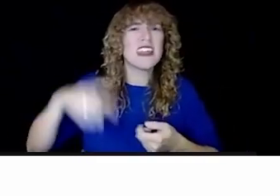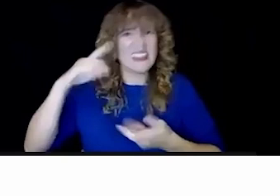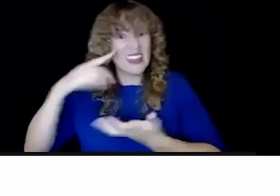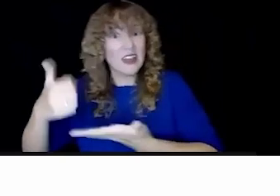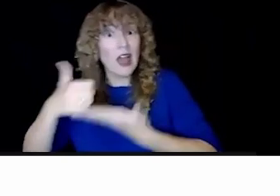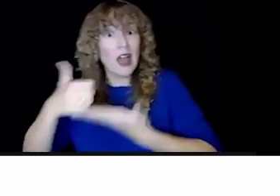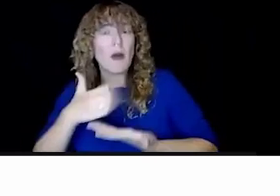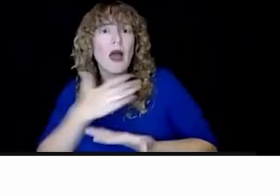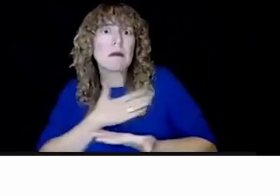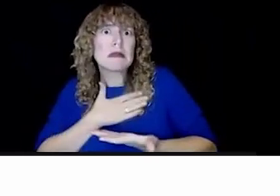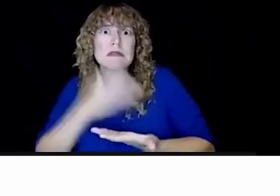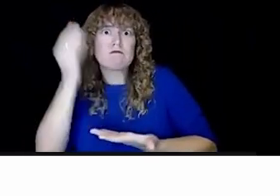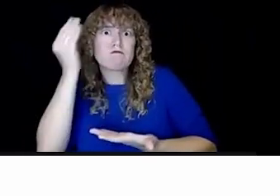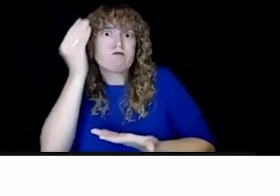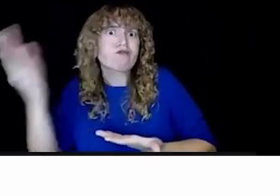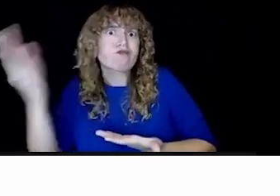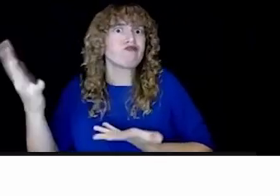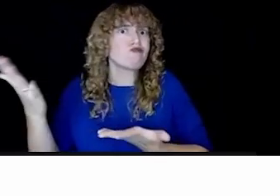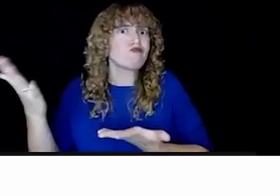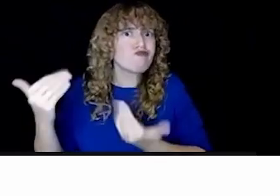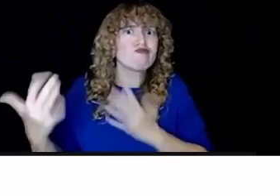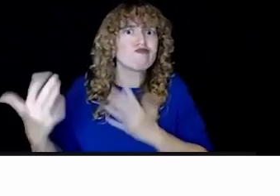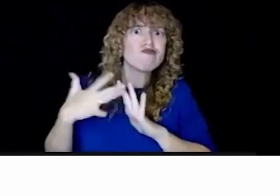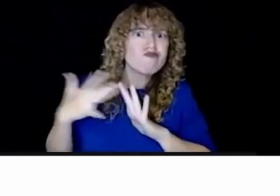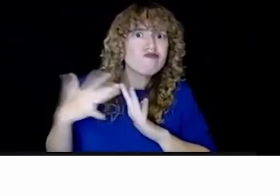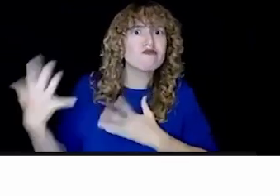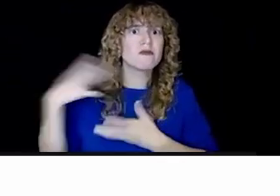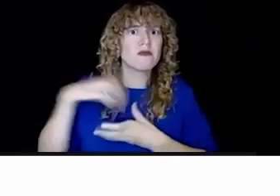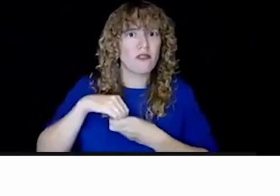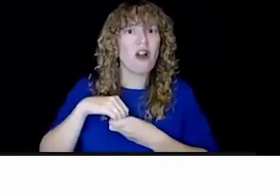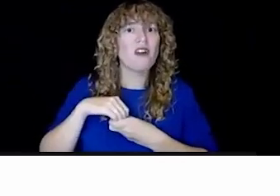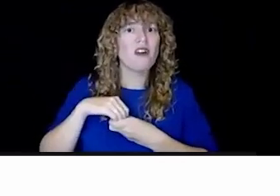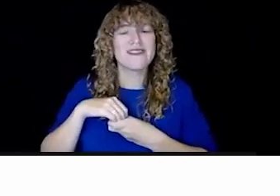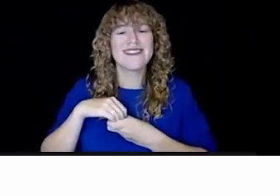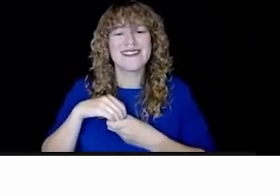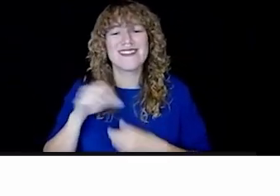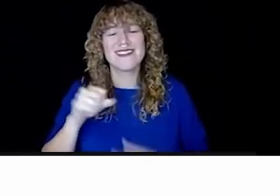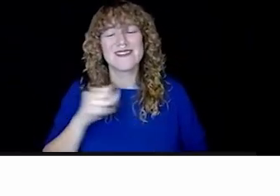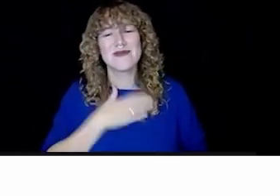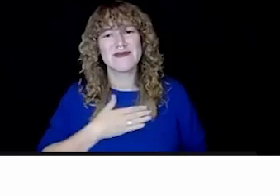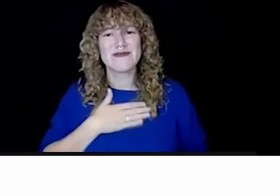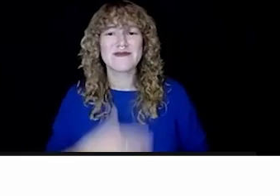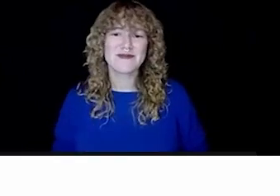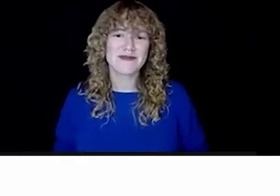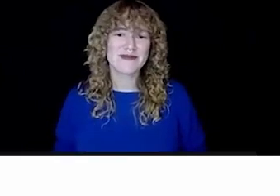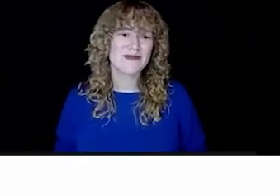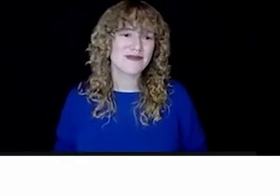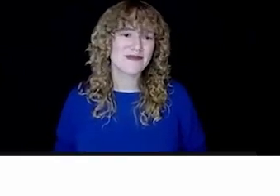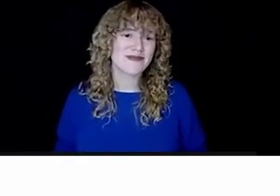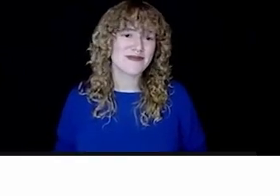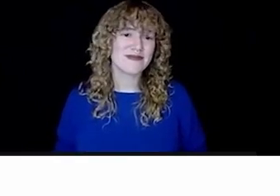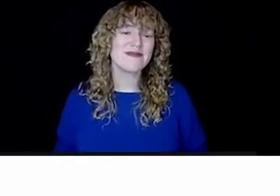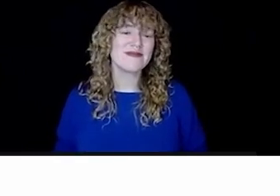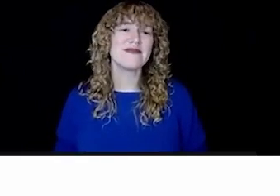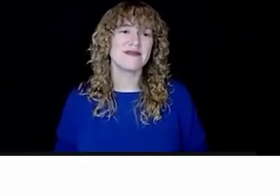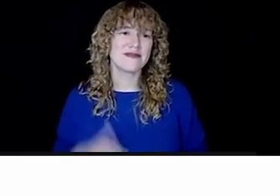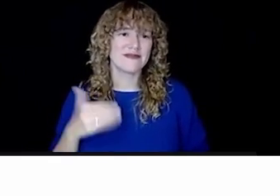in participating in any capacity, please share this with them. On the next